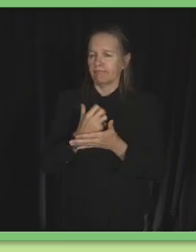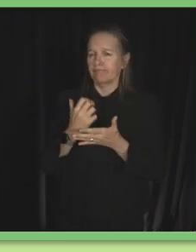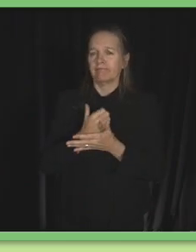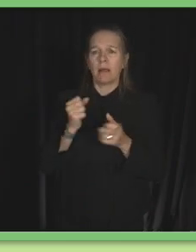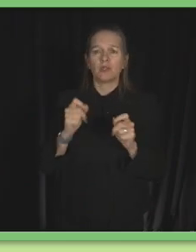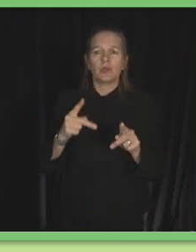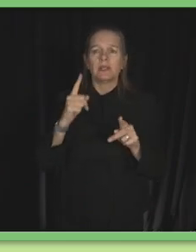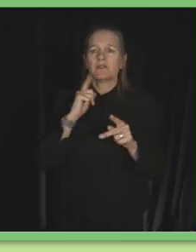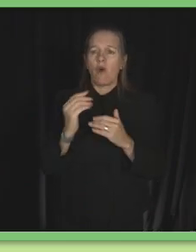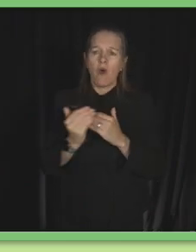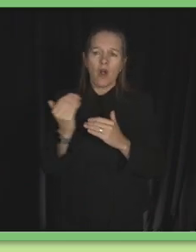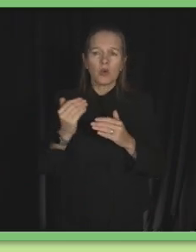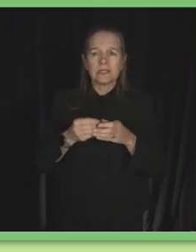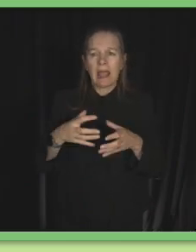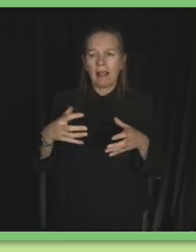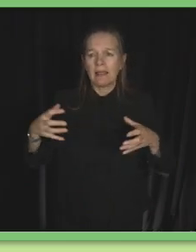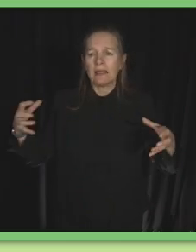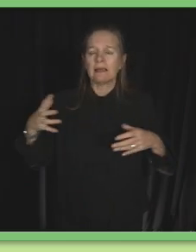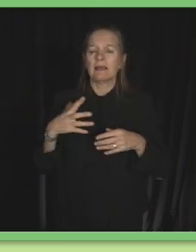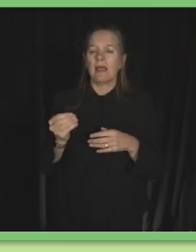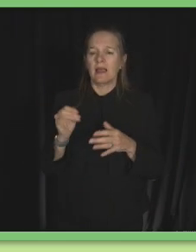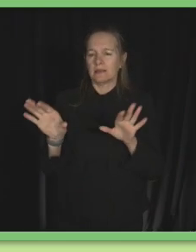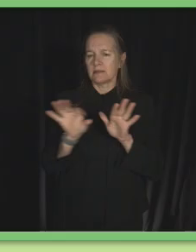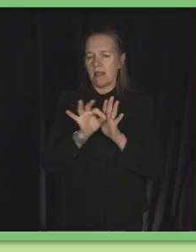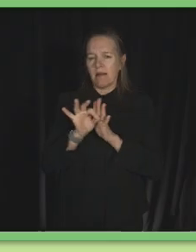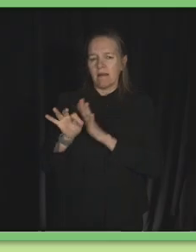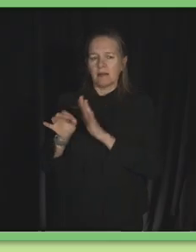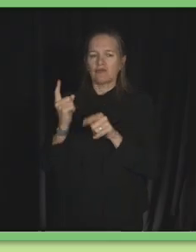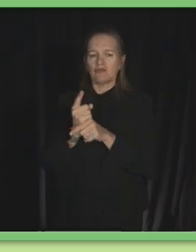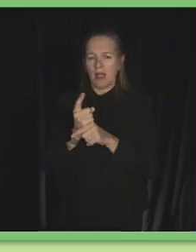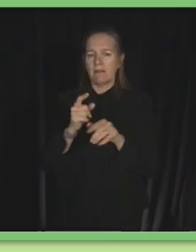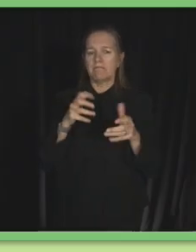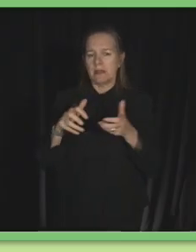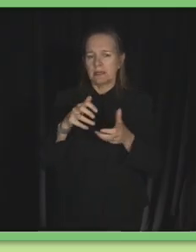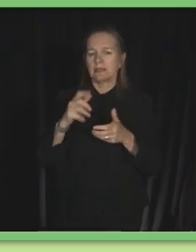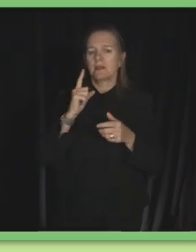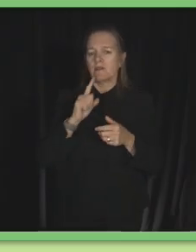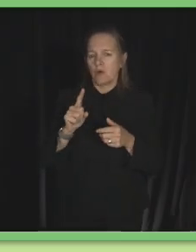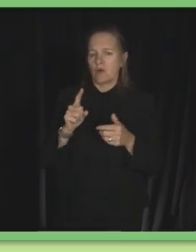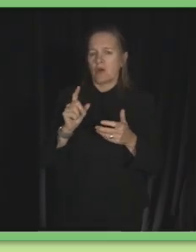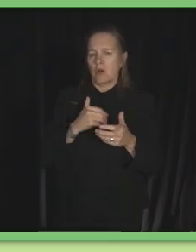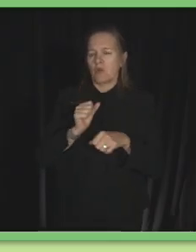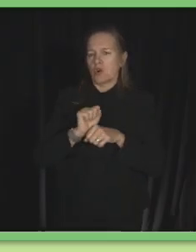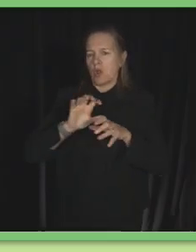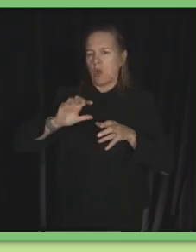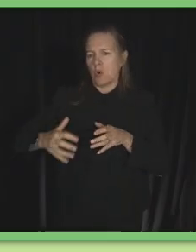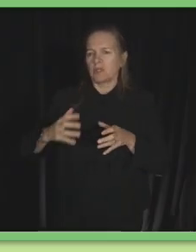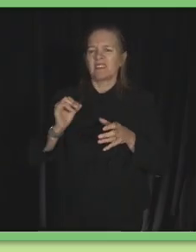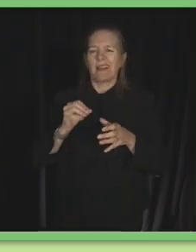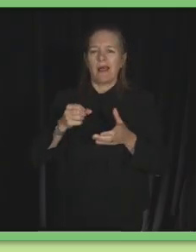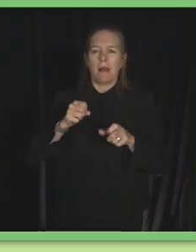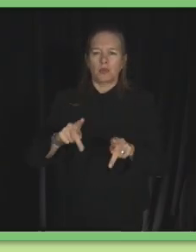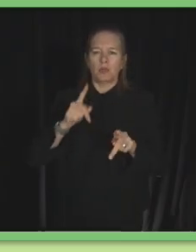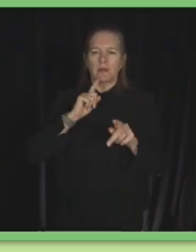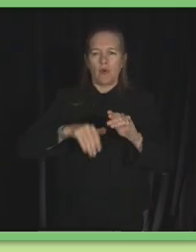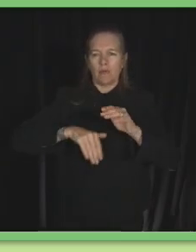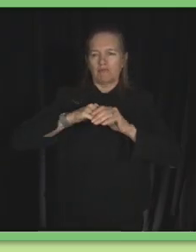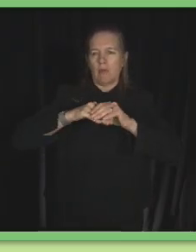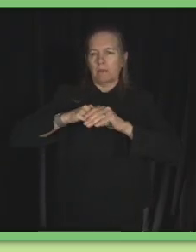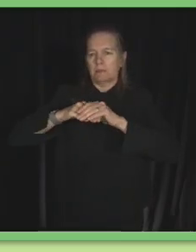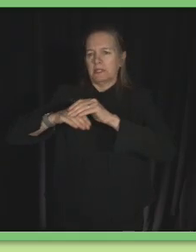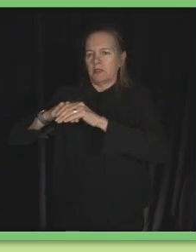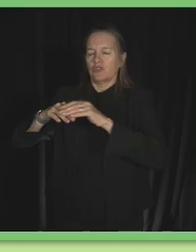for auto-scaling, and selecting the right instance mix for our workloads are all increasingly important opportunities for optimization. And we've been really happy